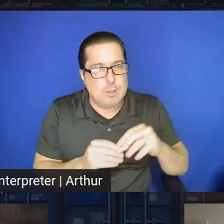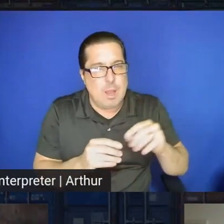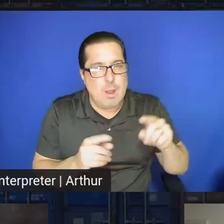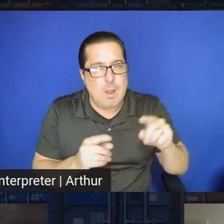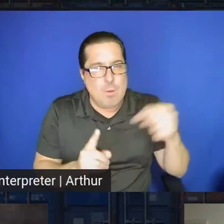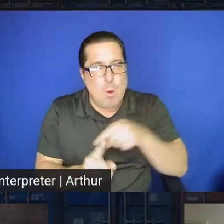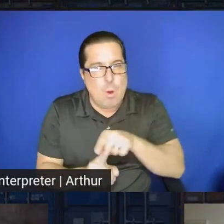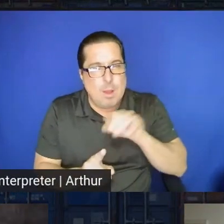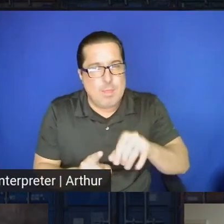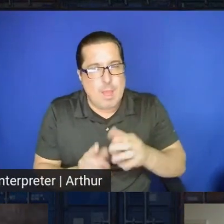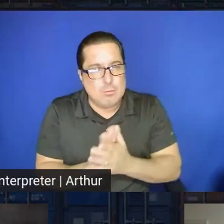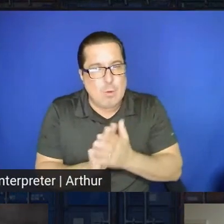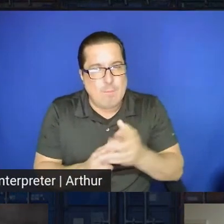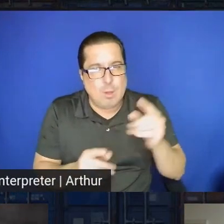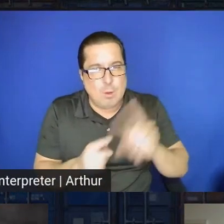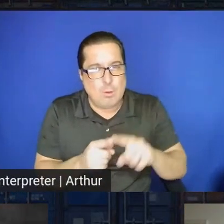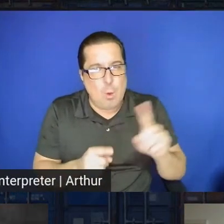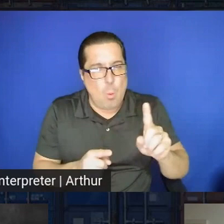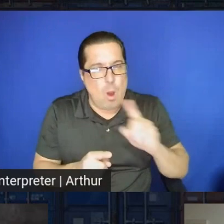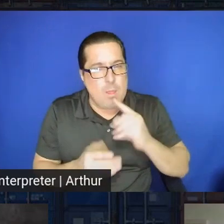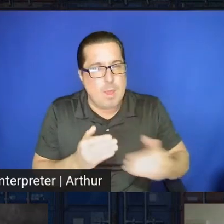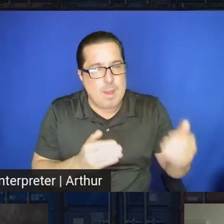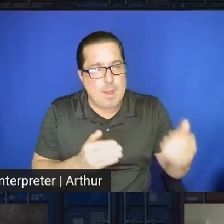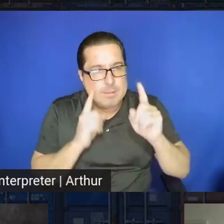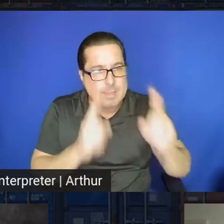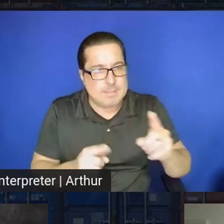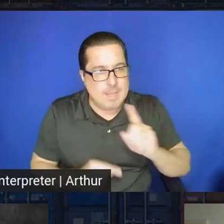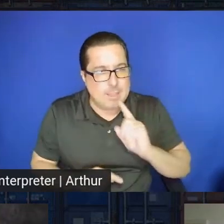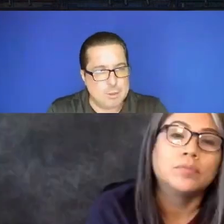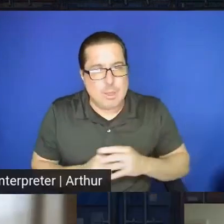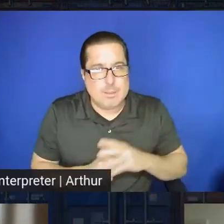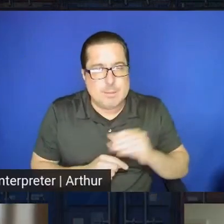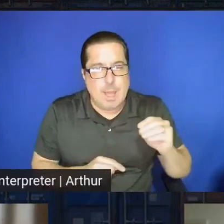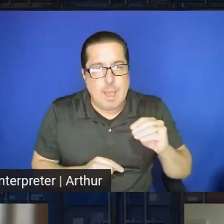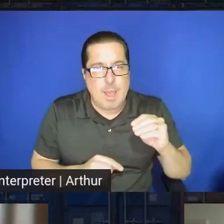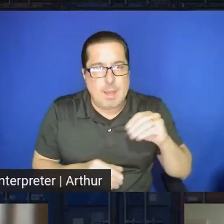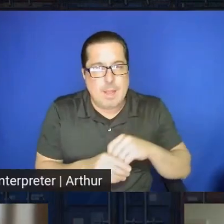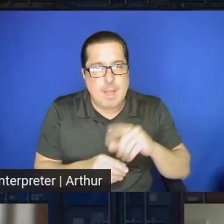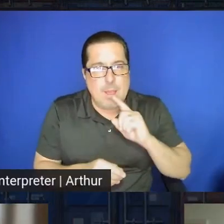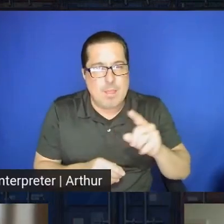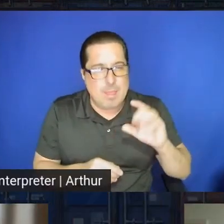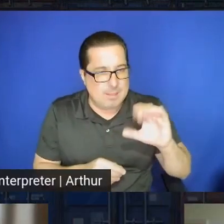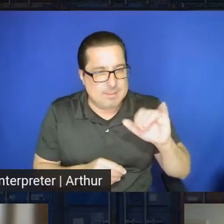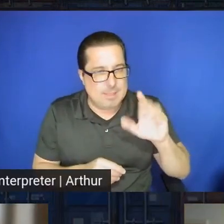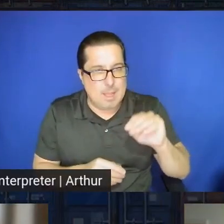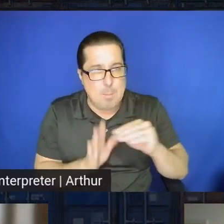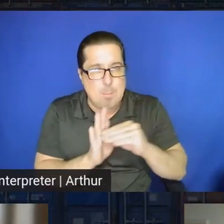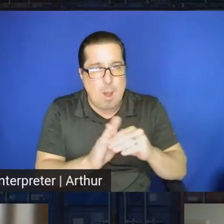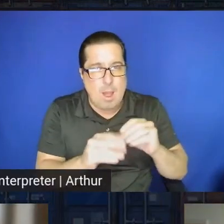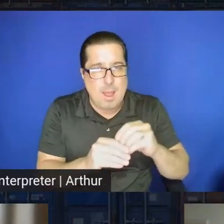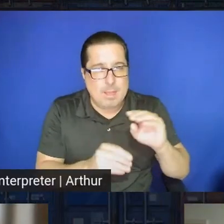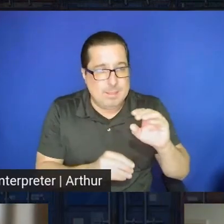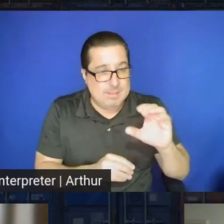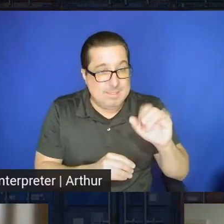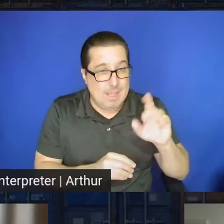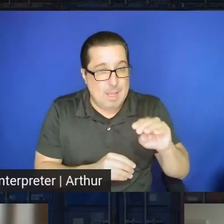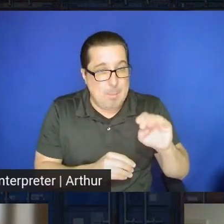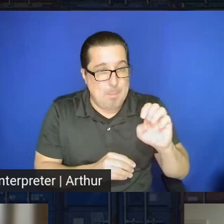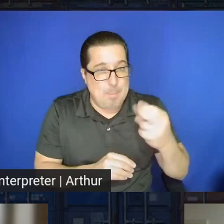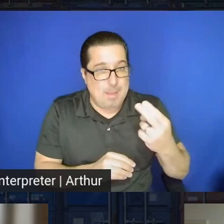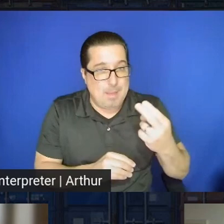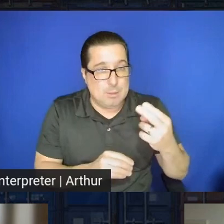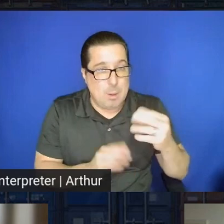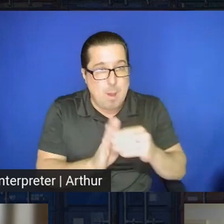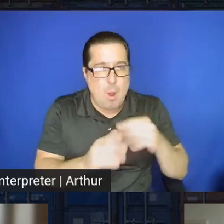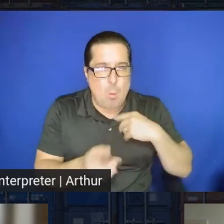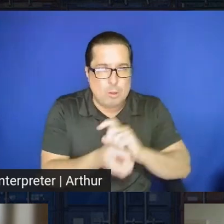the to wherever the next destination is. In the Cilium model, in the Cilium service mesh model, we're changing that paradigm a little bit,